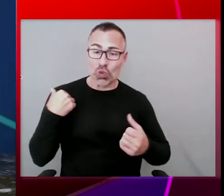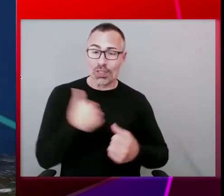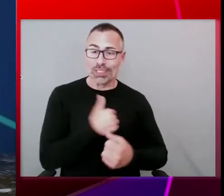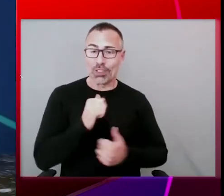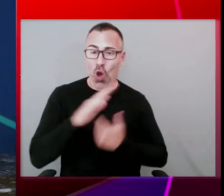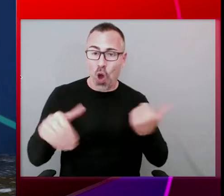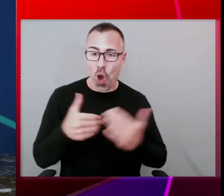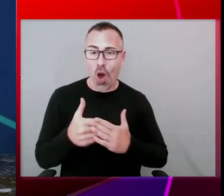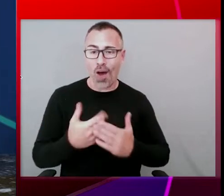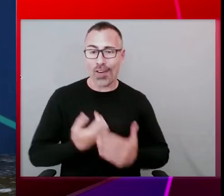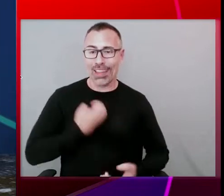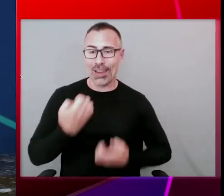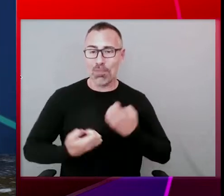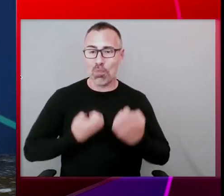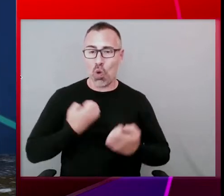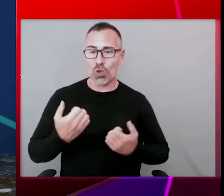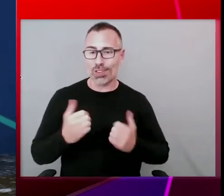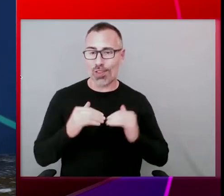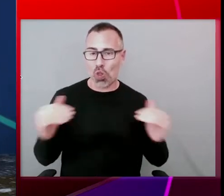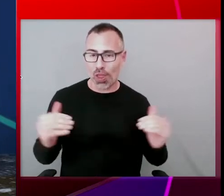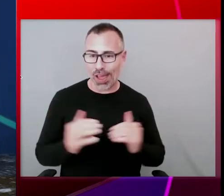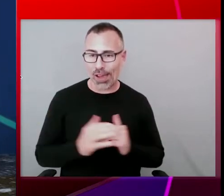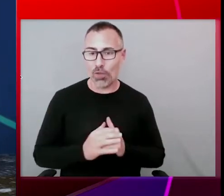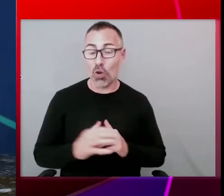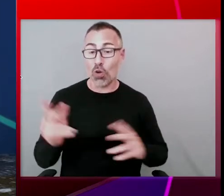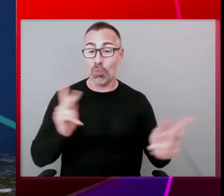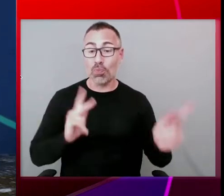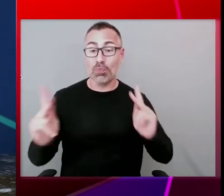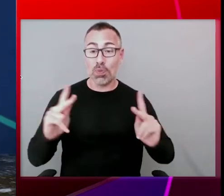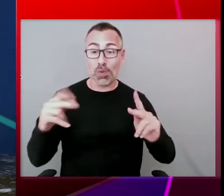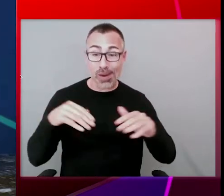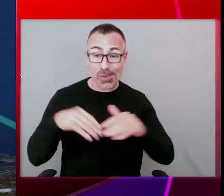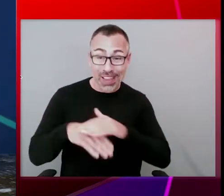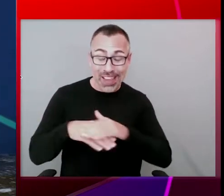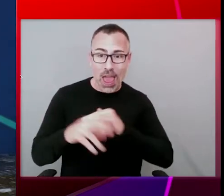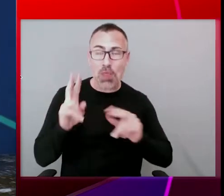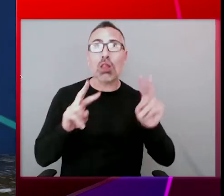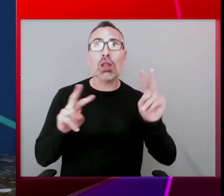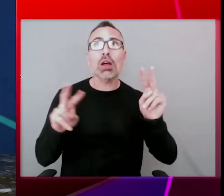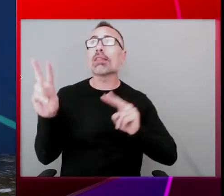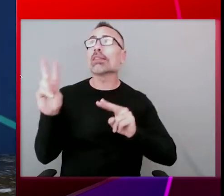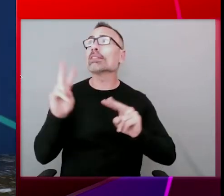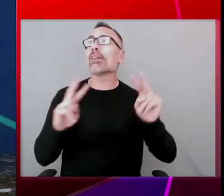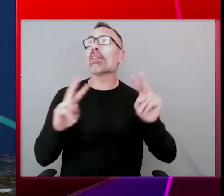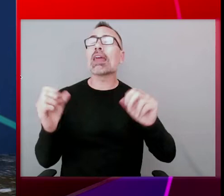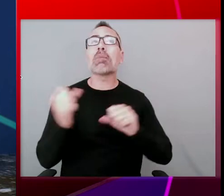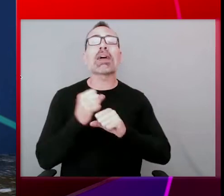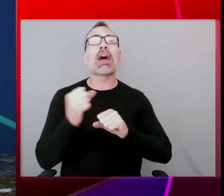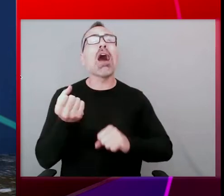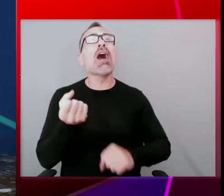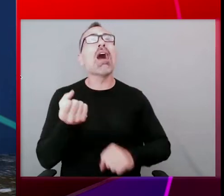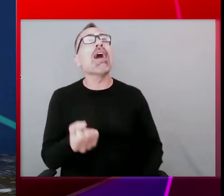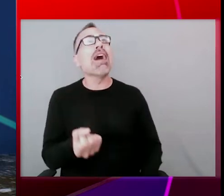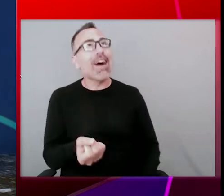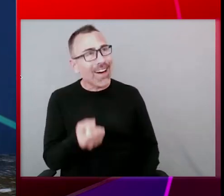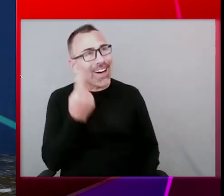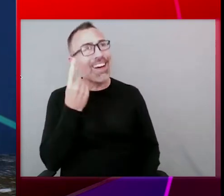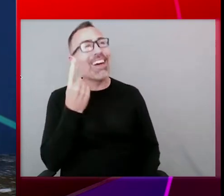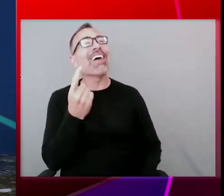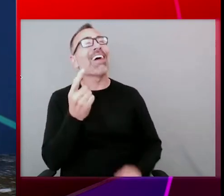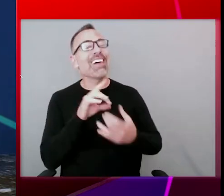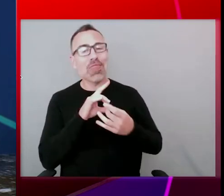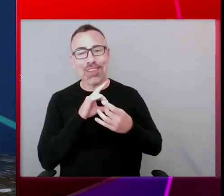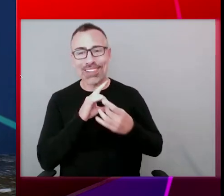level. So, people are coming in, they're looking at this stuff, and they're making that connection with it before we even engage